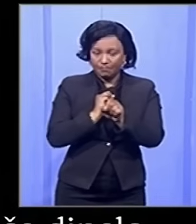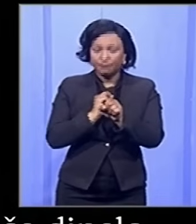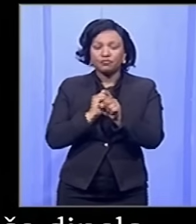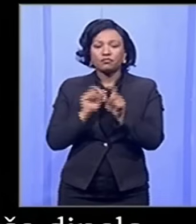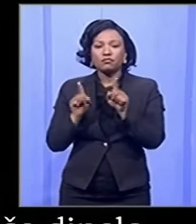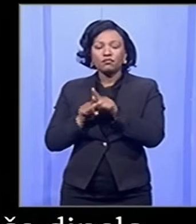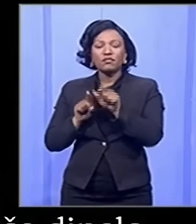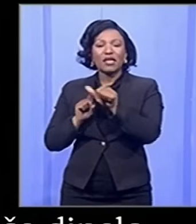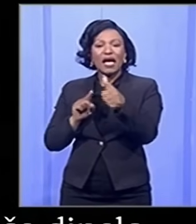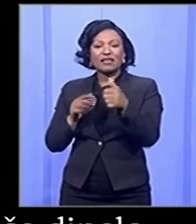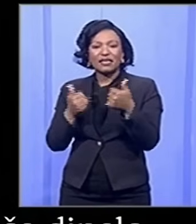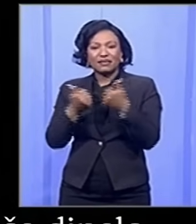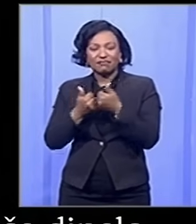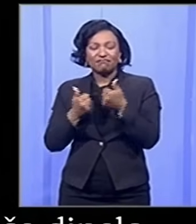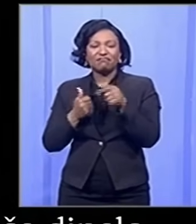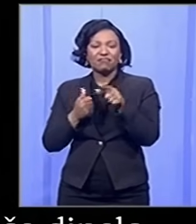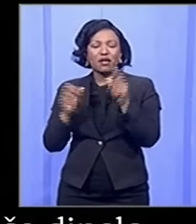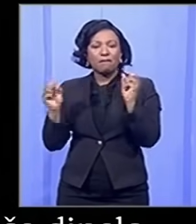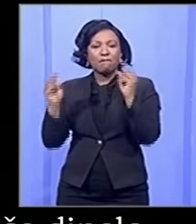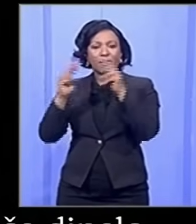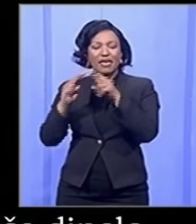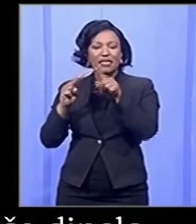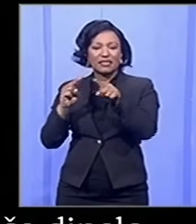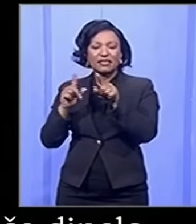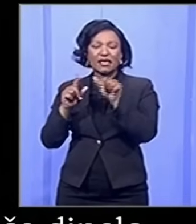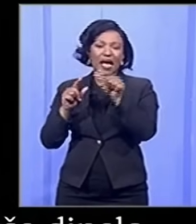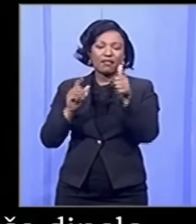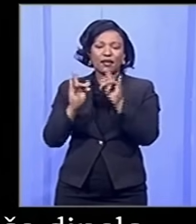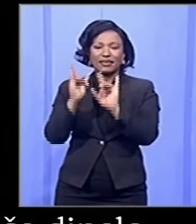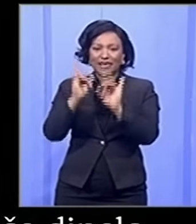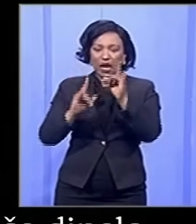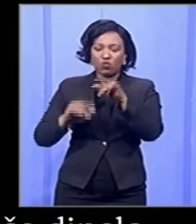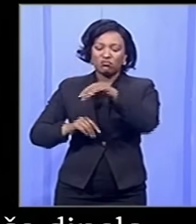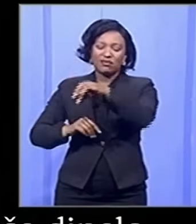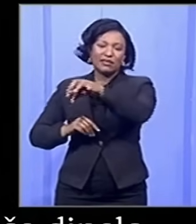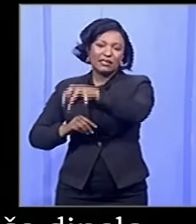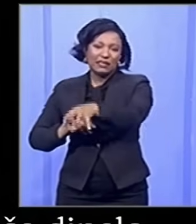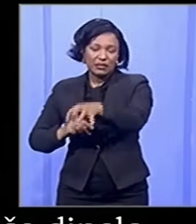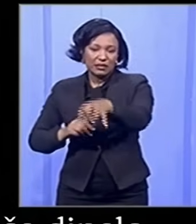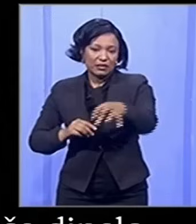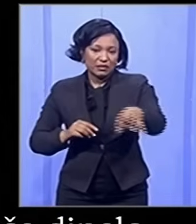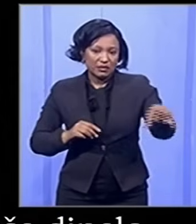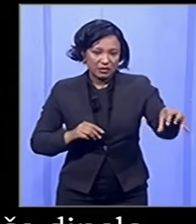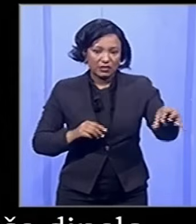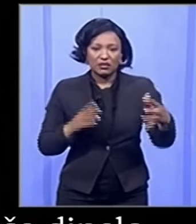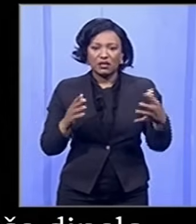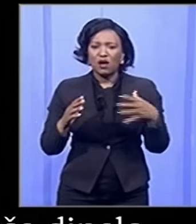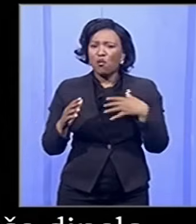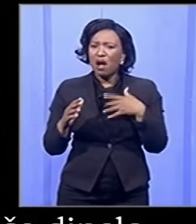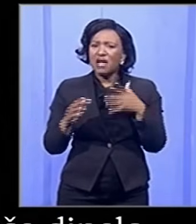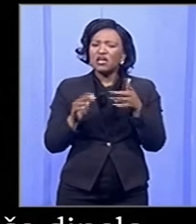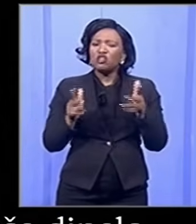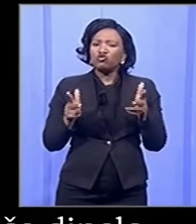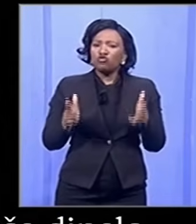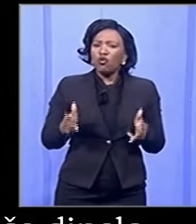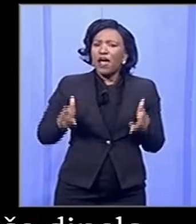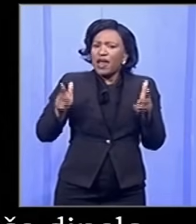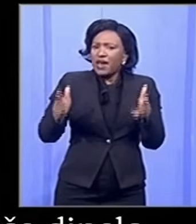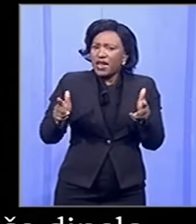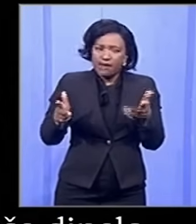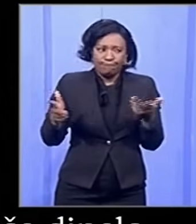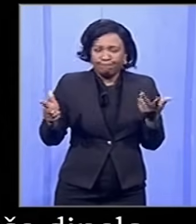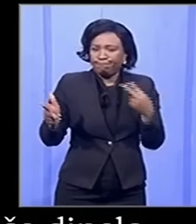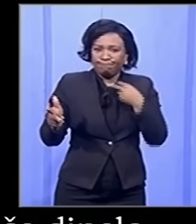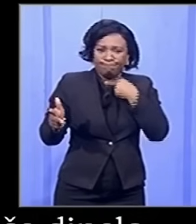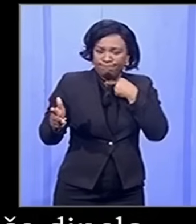le mathata a magolo ka Paris le ditoropong tše dingwe ka ge go hlasetšwe ditirelo tša diterene. Banamedi